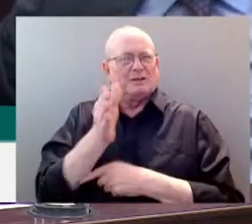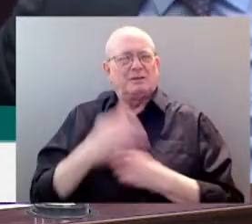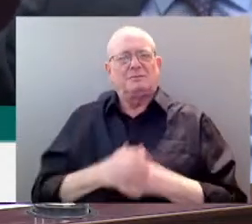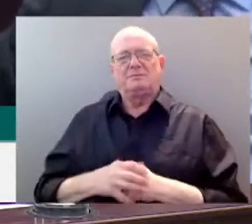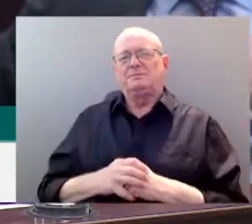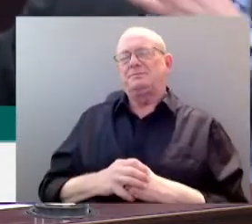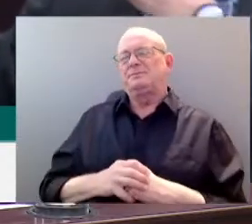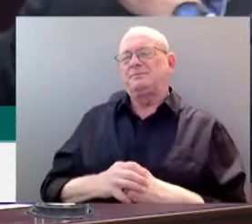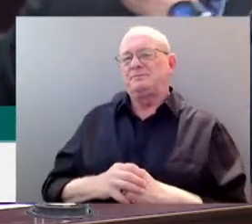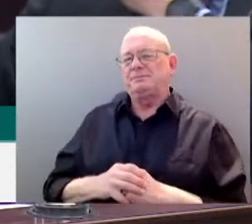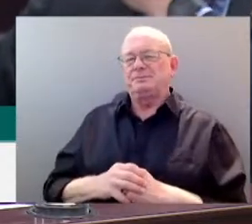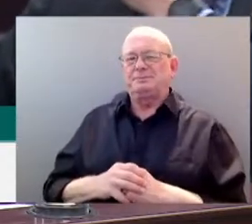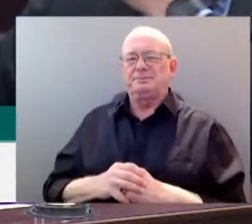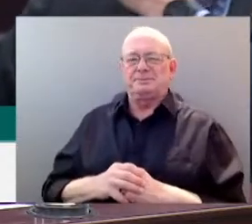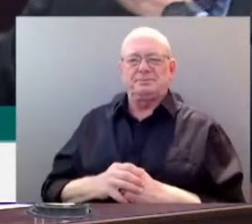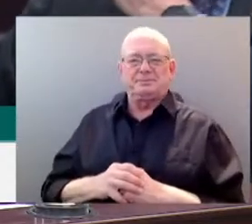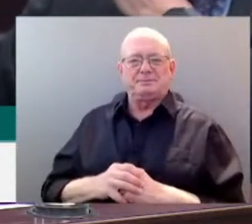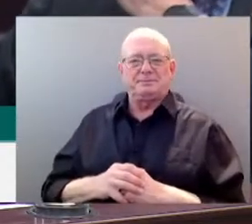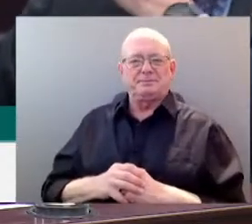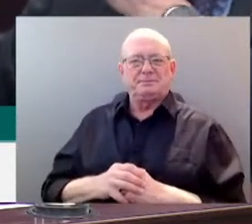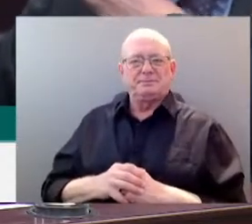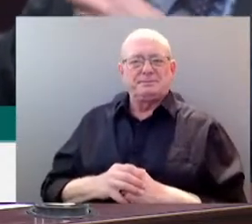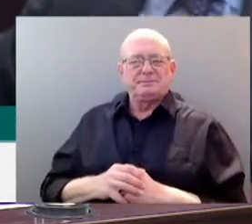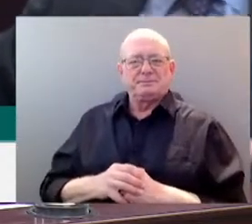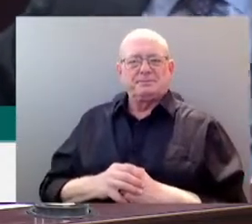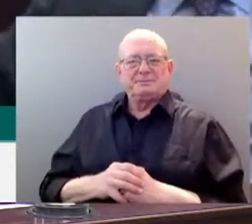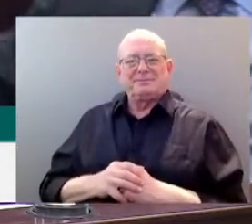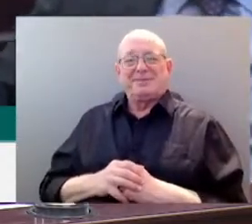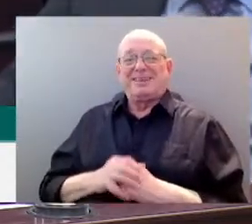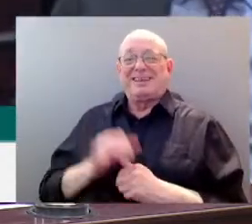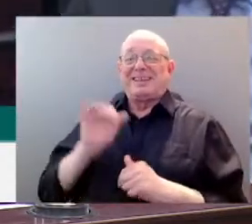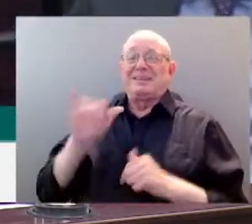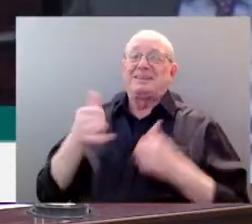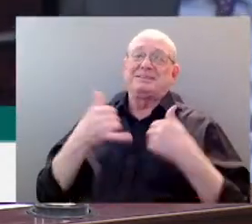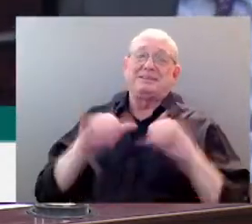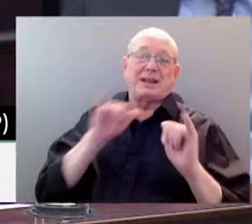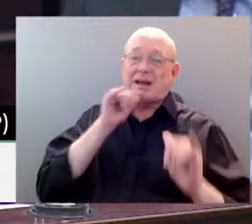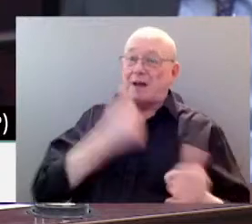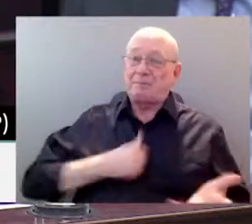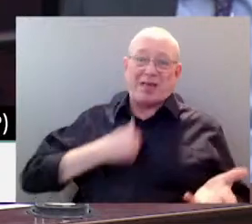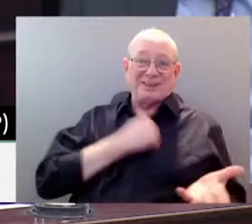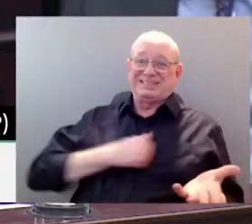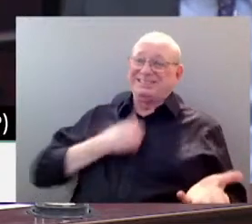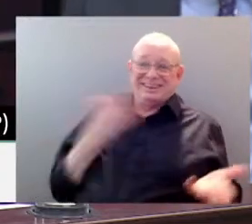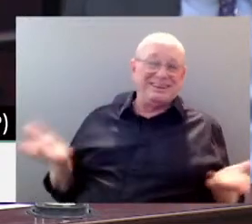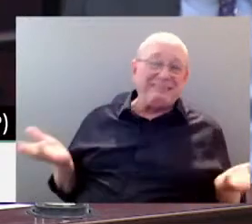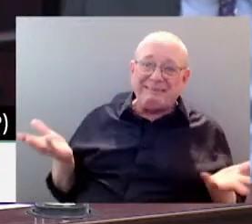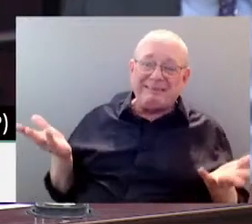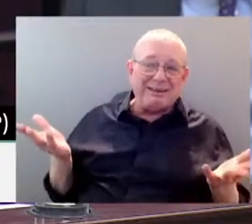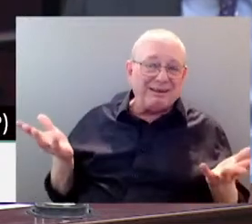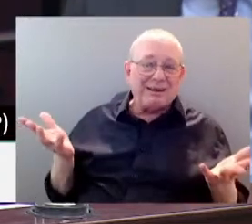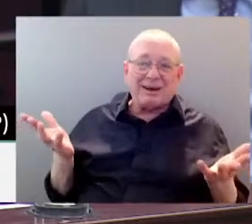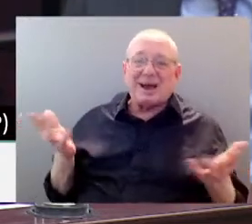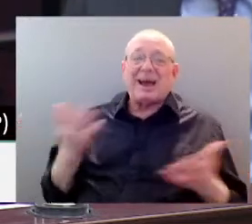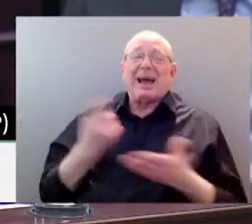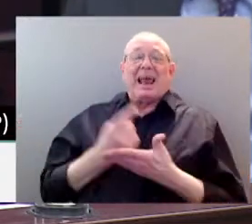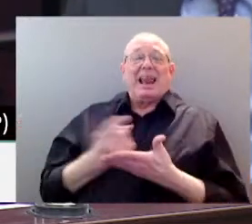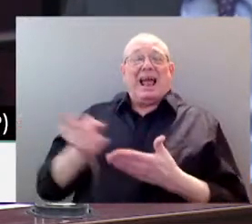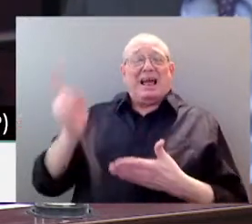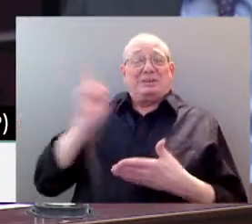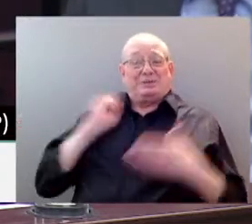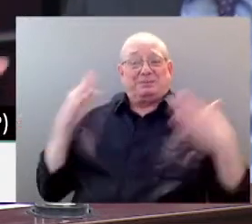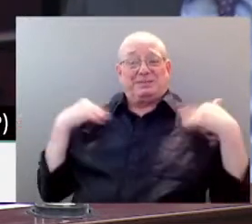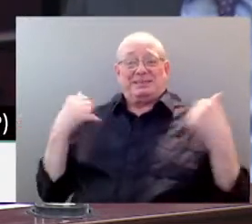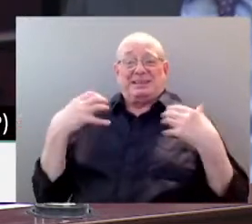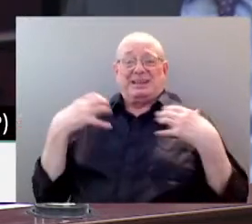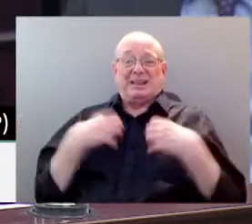call well Mr Speaker that still wasn't an apology now last week the premier's minister of Health said there was nothing to see here she said protocol had been